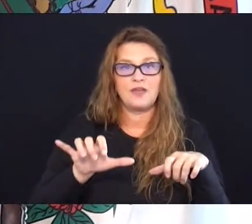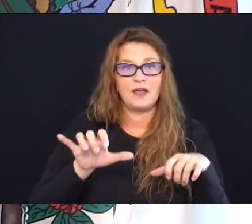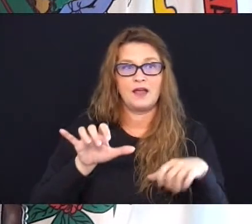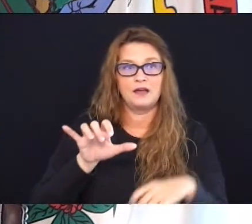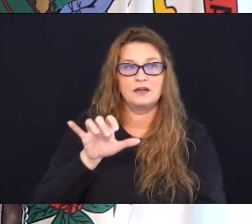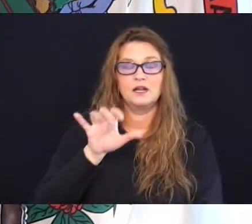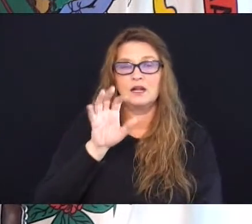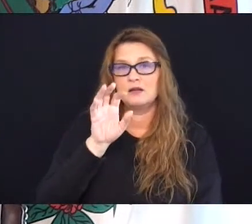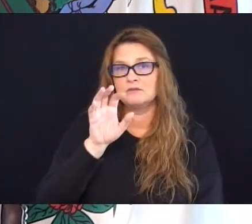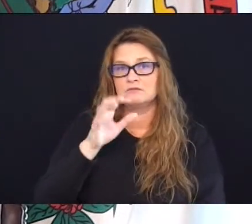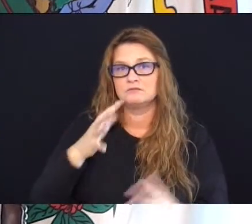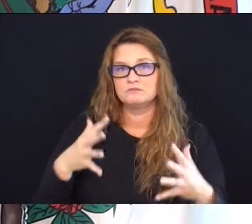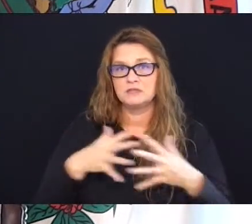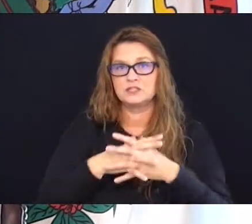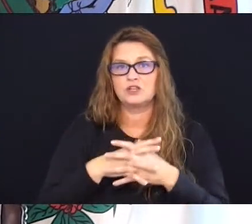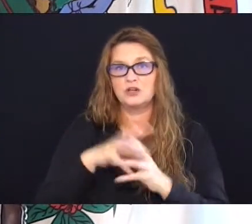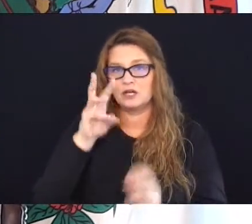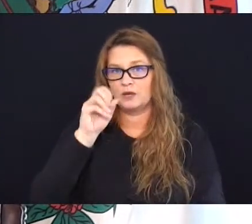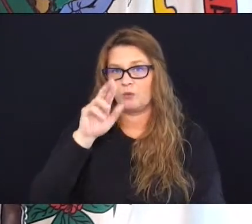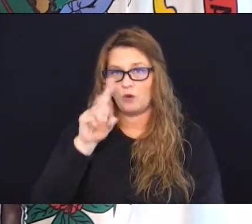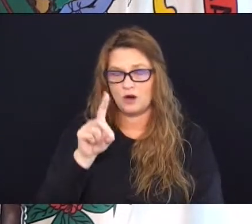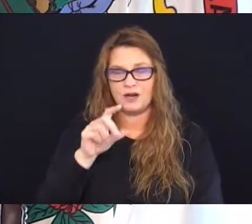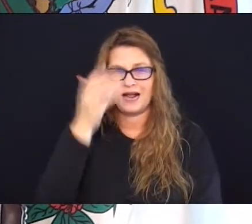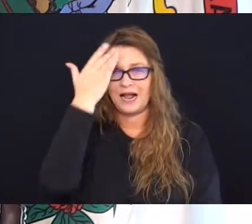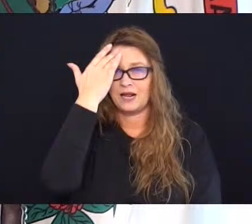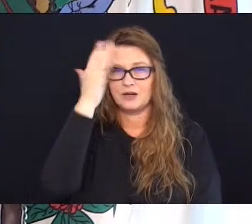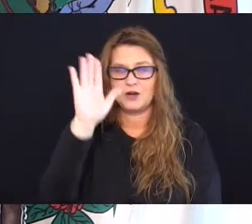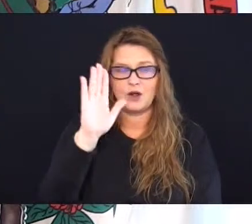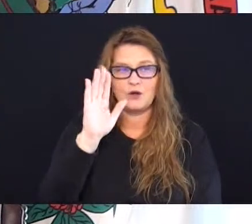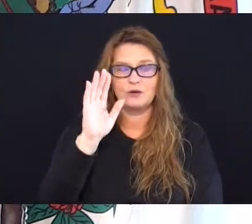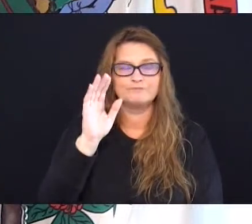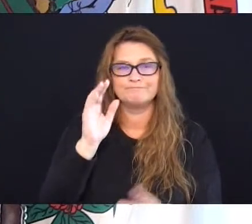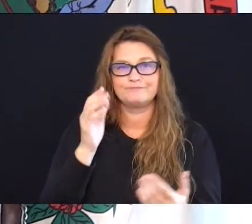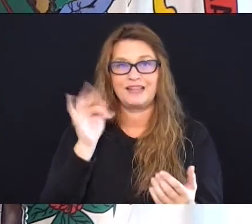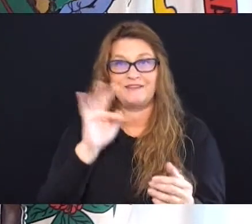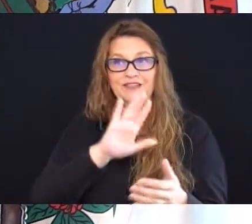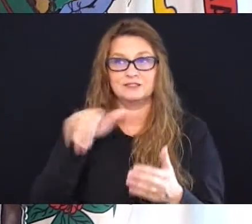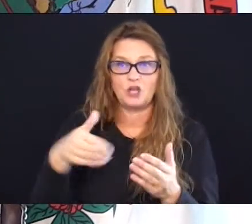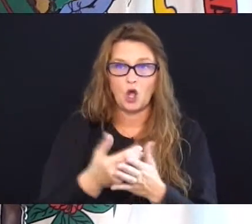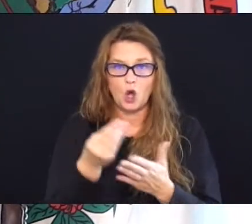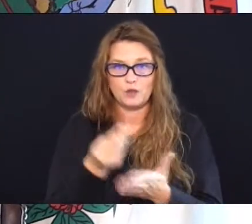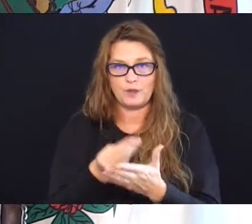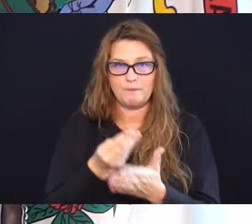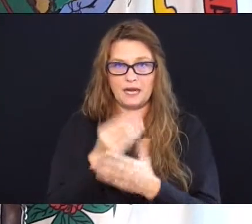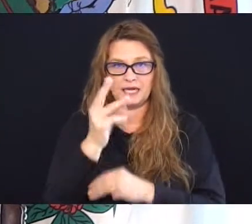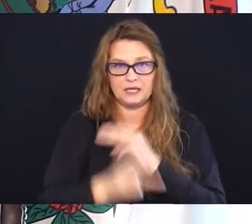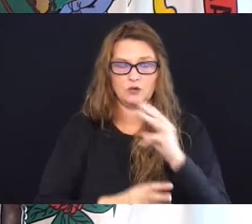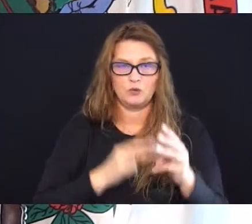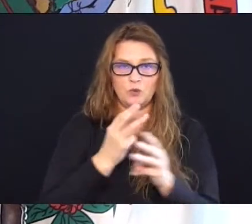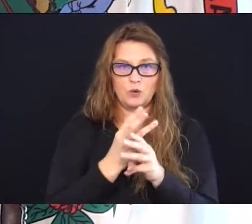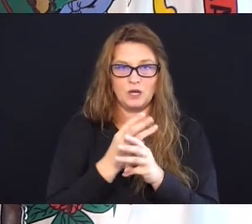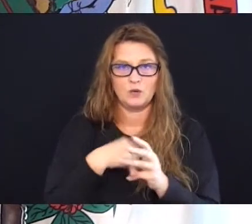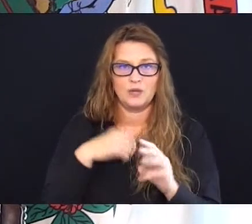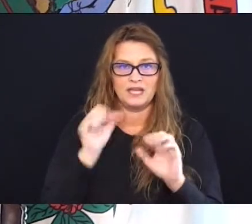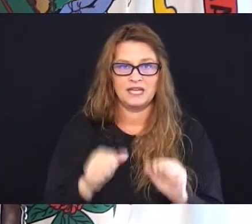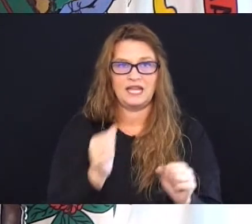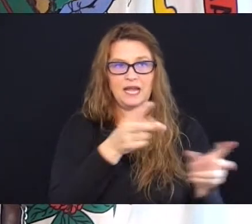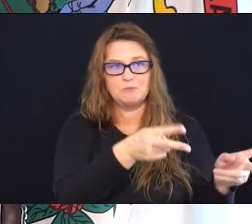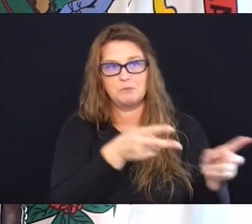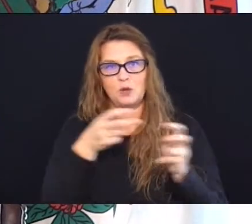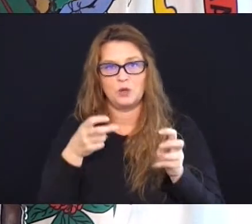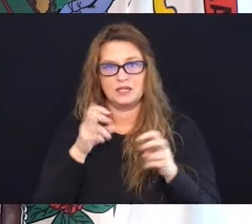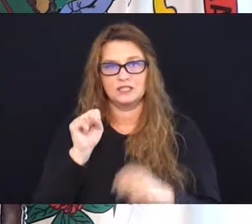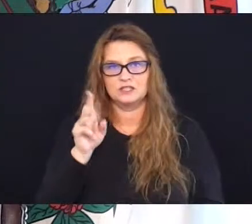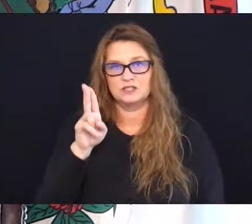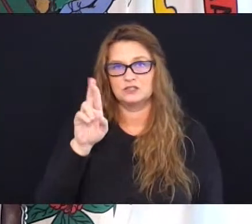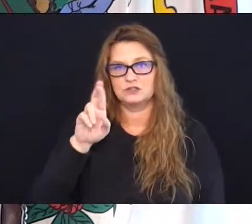Virginia wing. You know, I know it won't be all the money in the world, but we can pull that out of surplus and not know